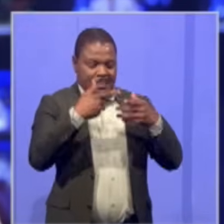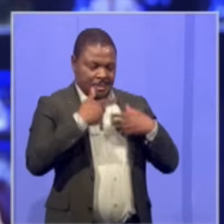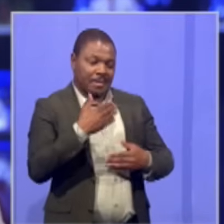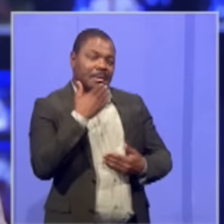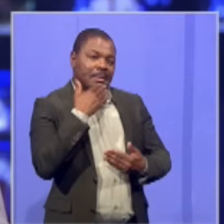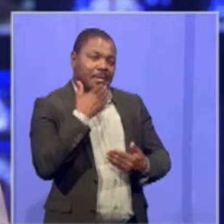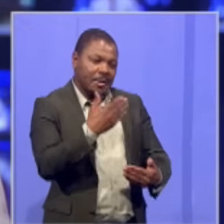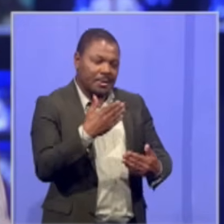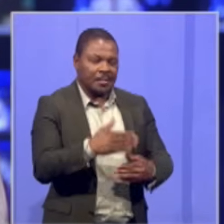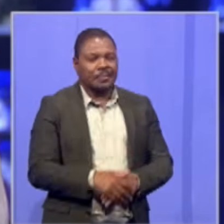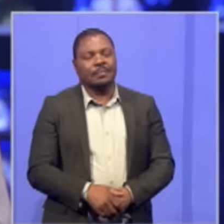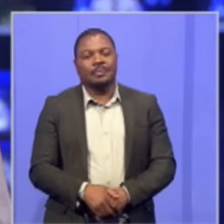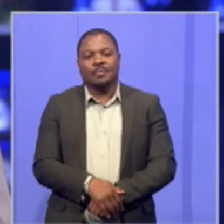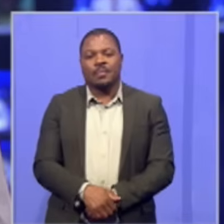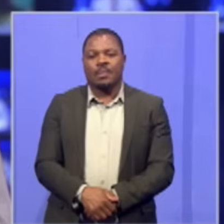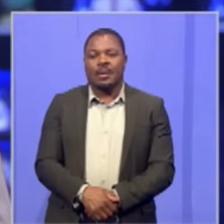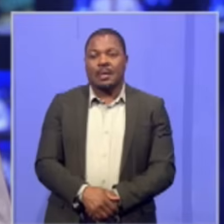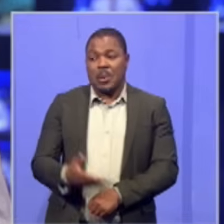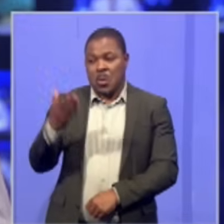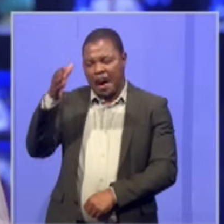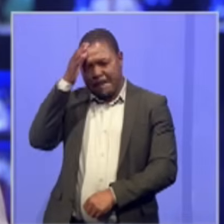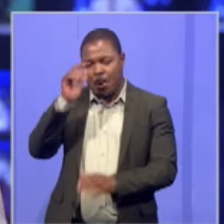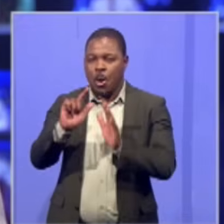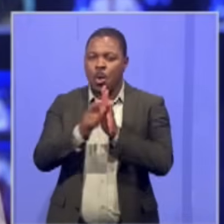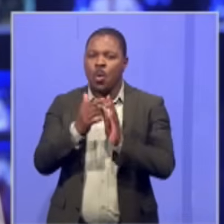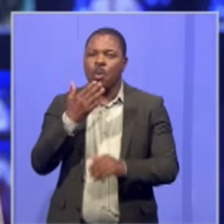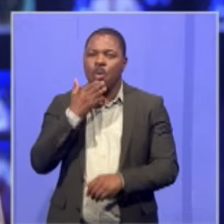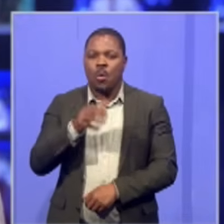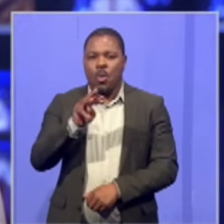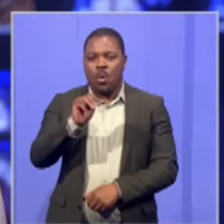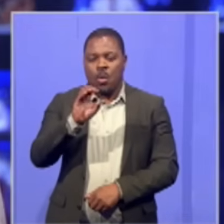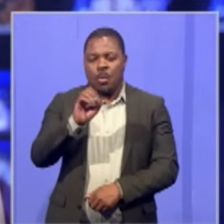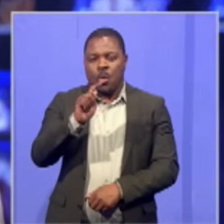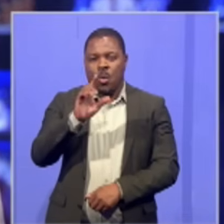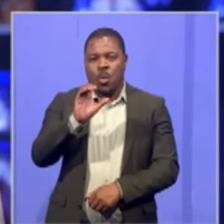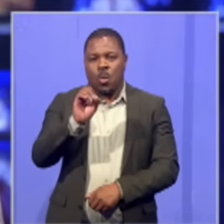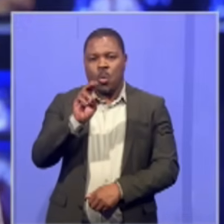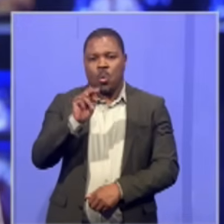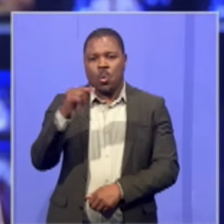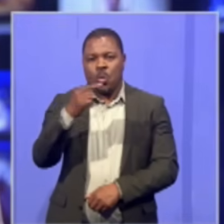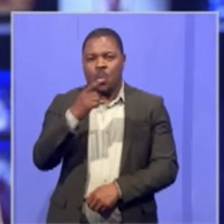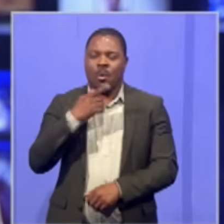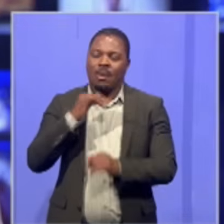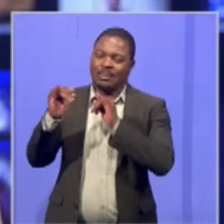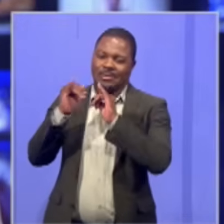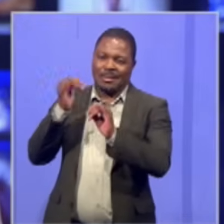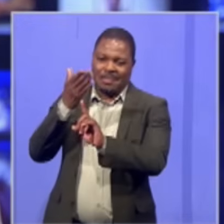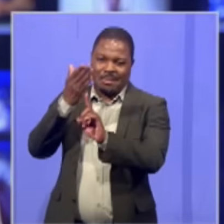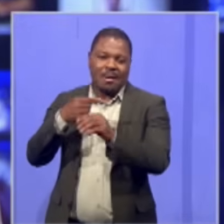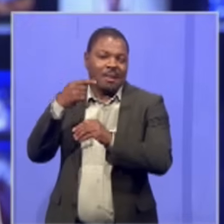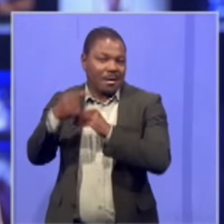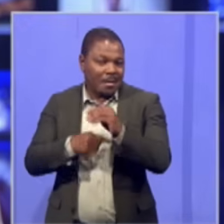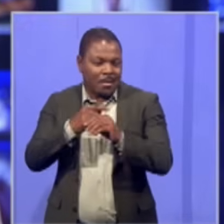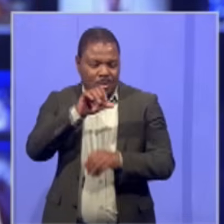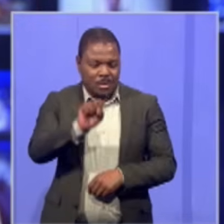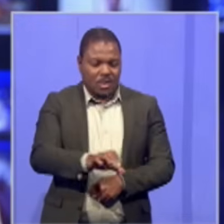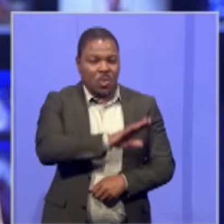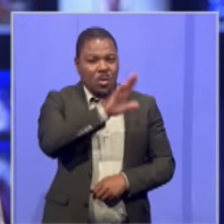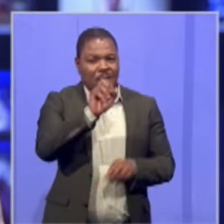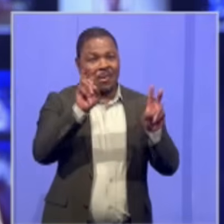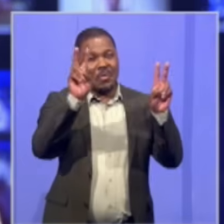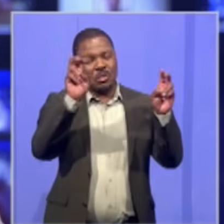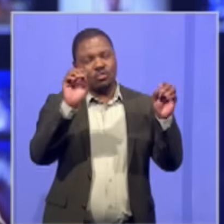nna ngwana mme ha iphaphatwe eo he mmoi ke setsebisa molao e leng Matjhini Motlong re buisana le yena ka botlolwa ka ditaba tsena tse amanang le naha ya Afrika